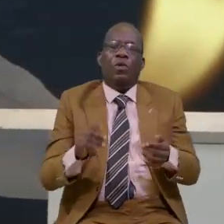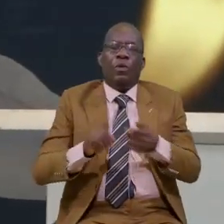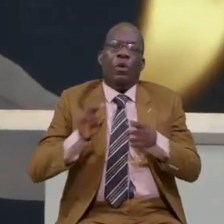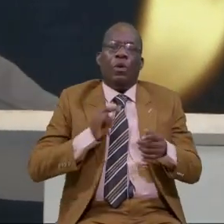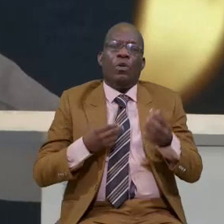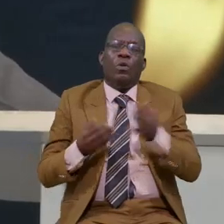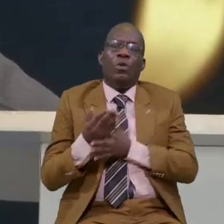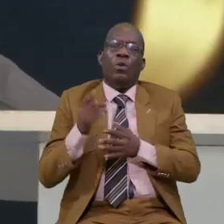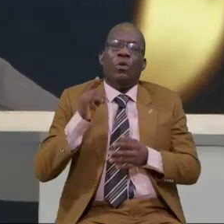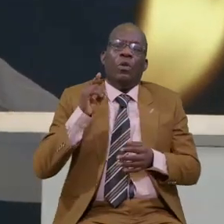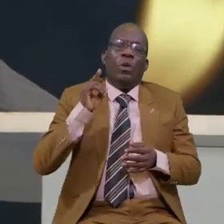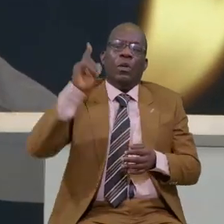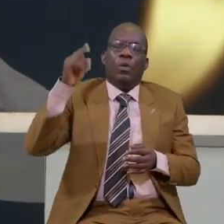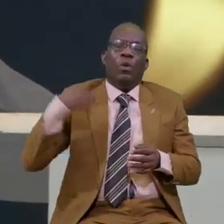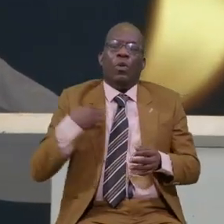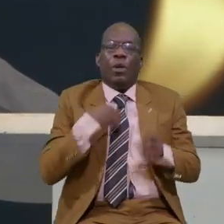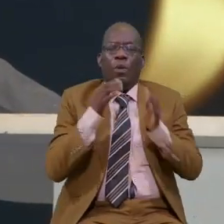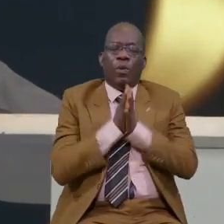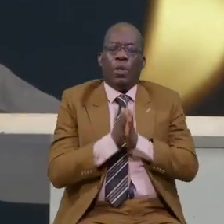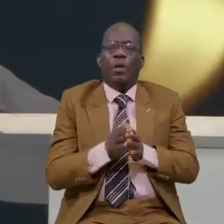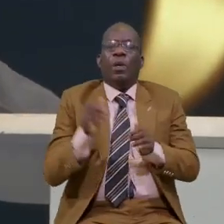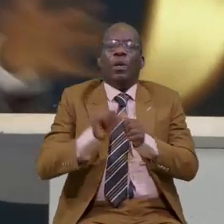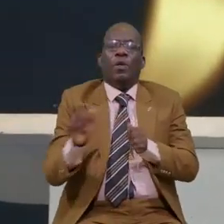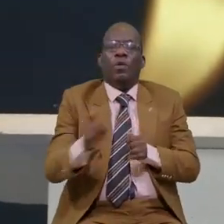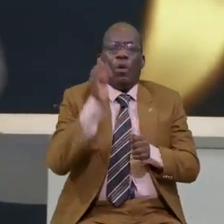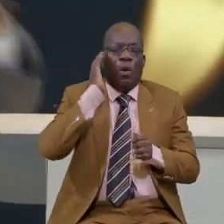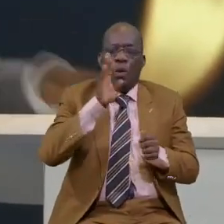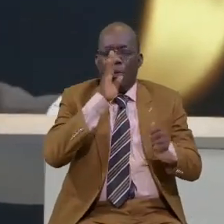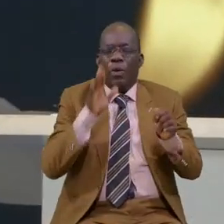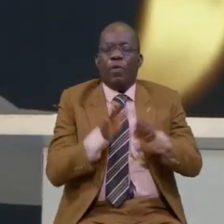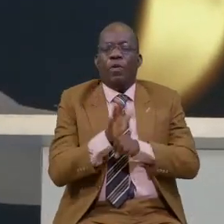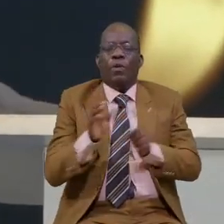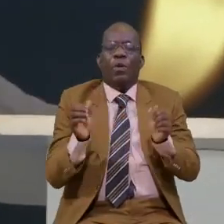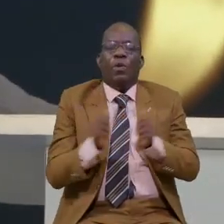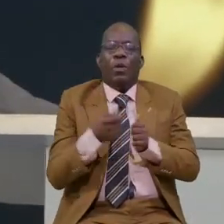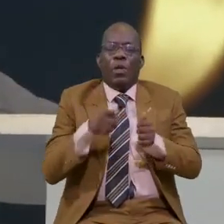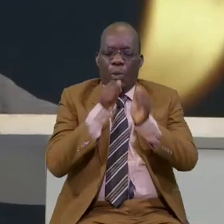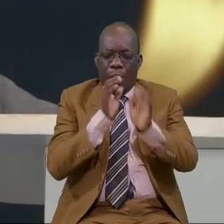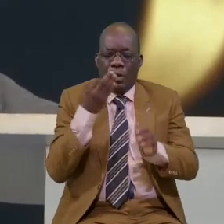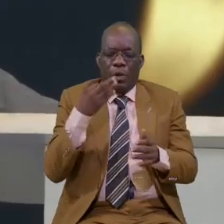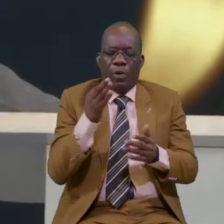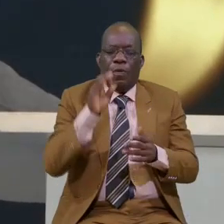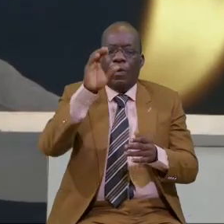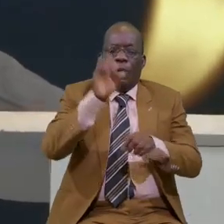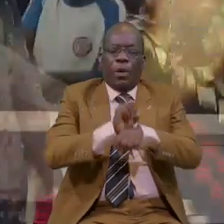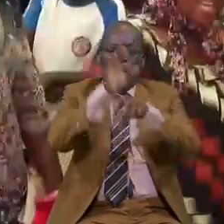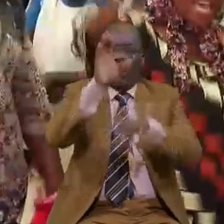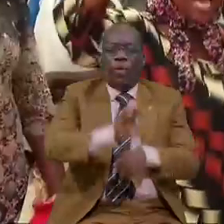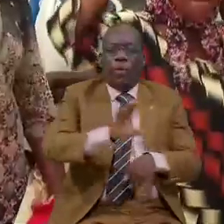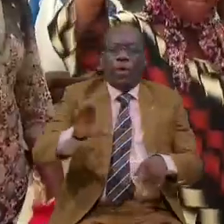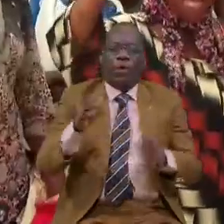be saturated with the blessing of Calvary even today in Jesus'